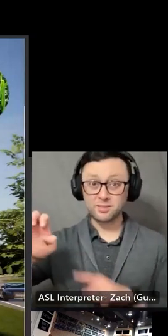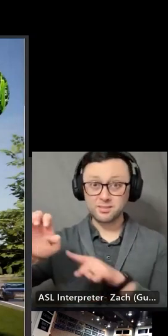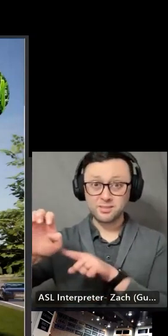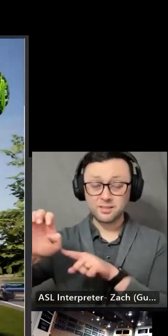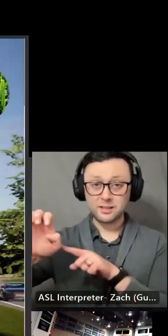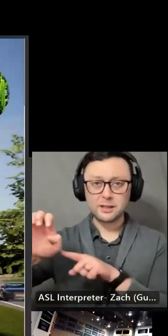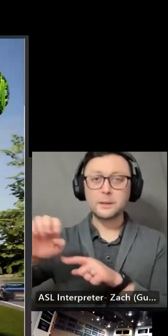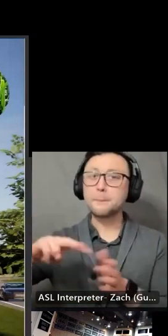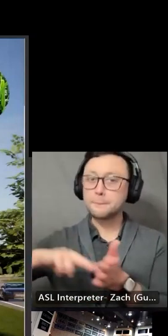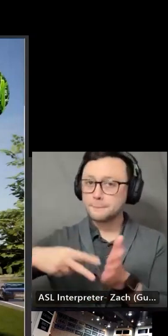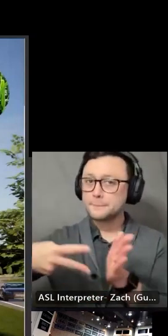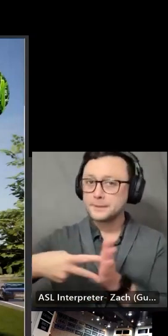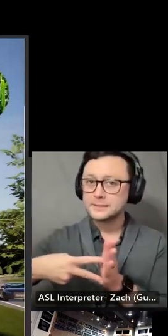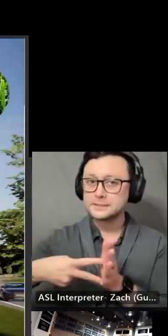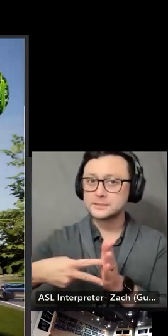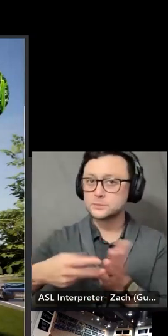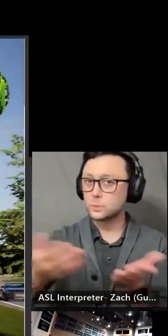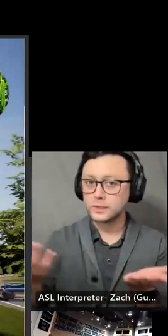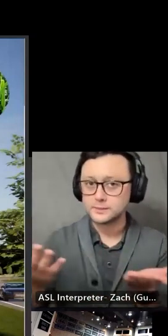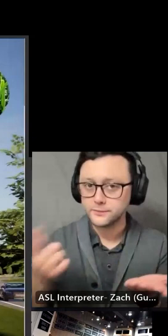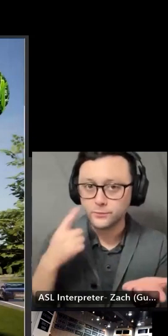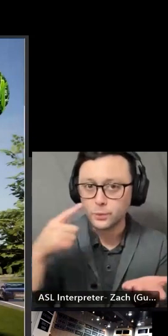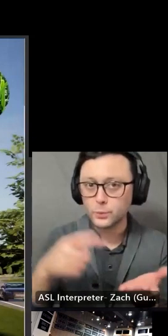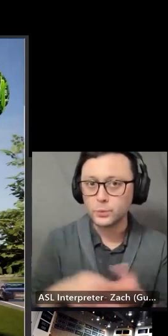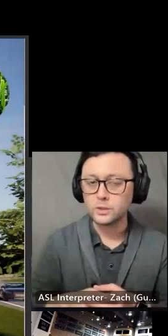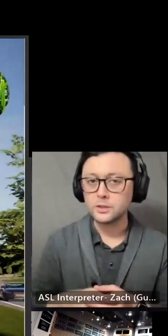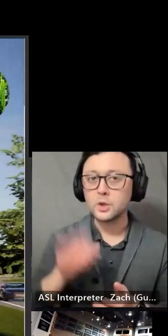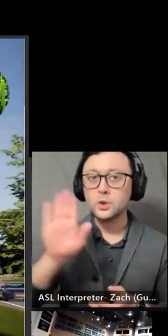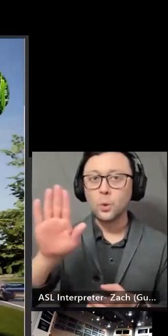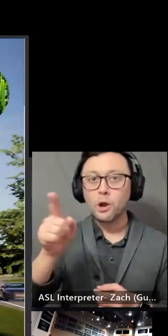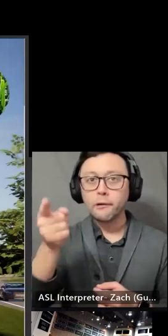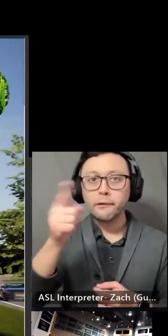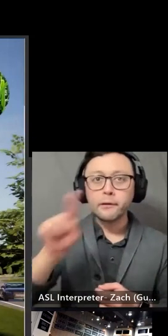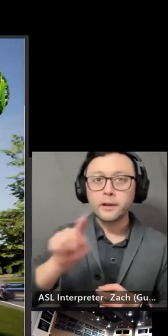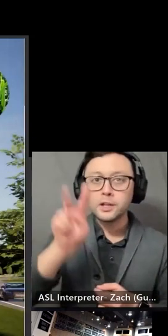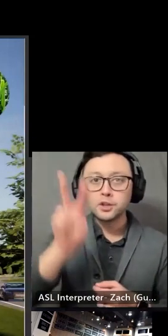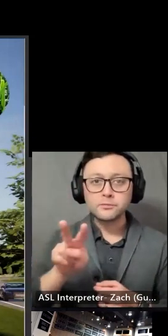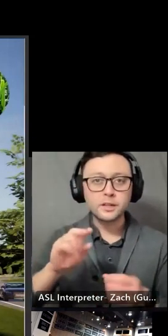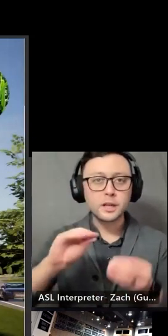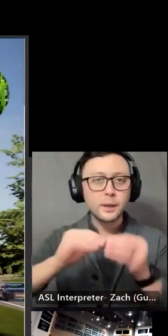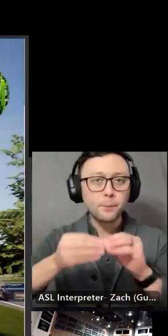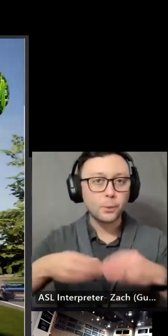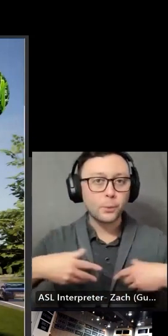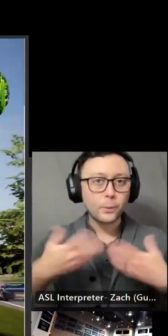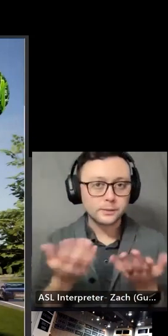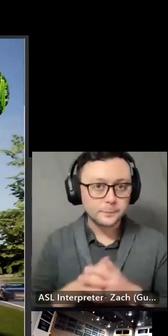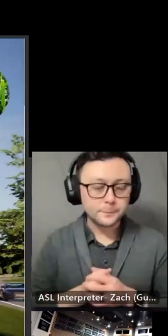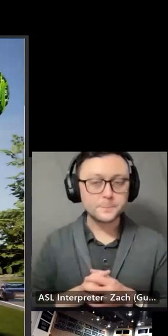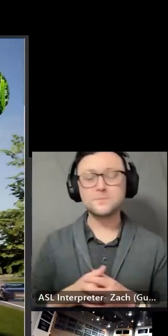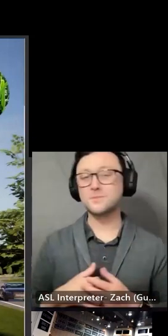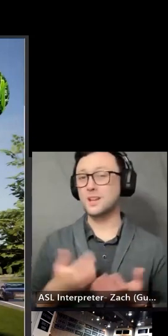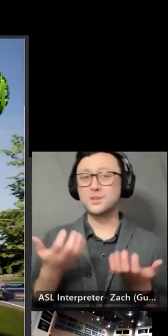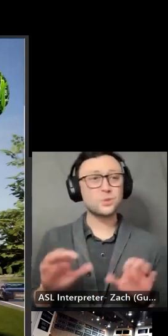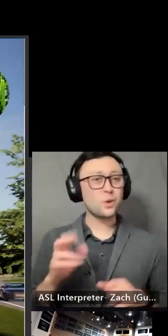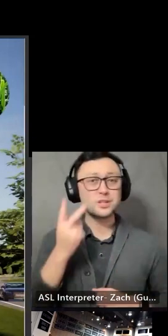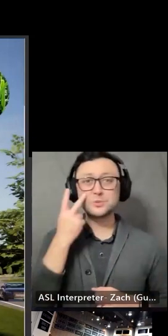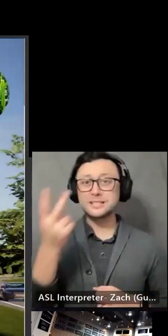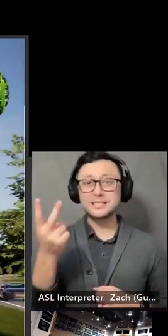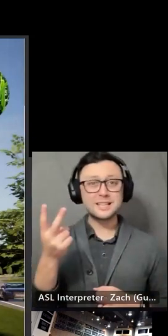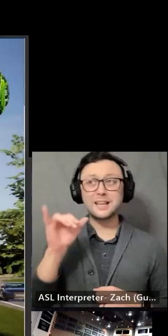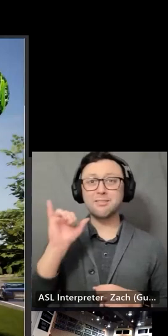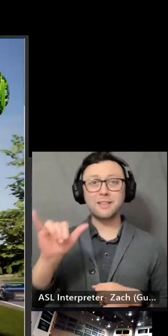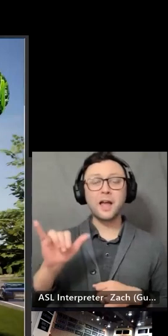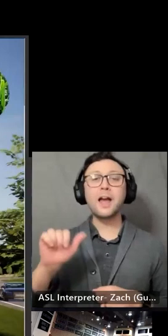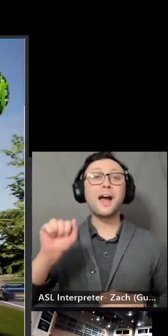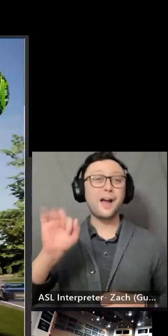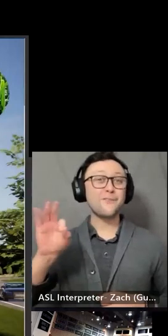the term means. I want to see a dollar sign there, okay? I don't want to see this stuff coming up anymore in the future where